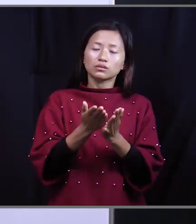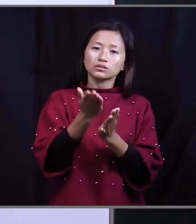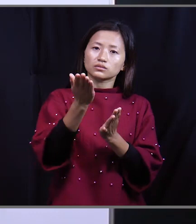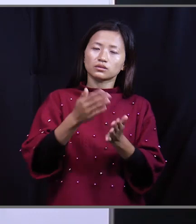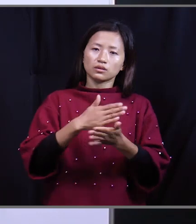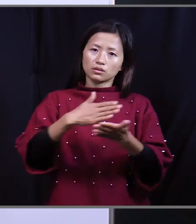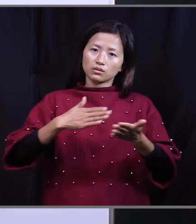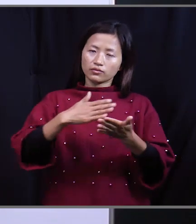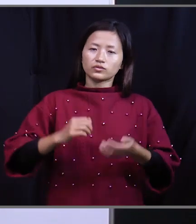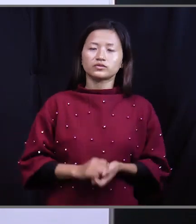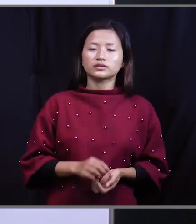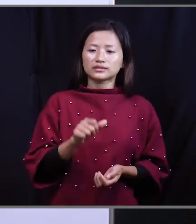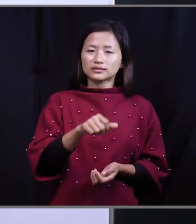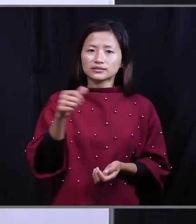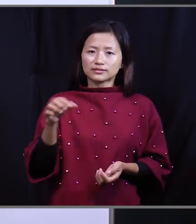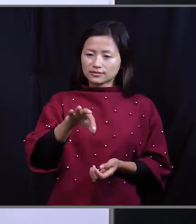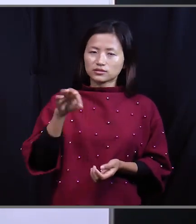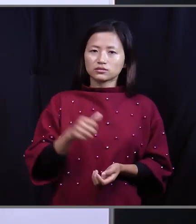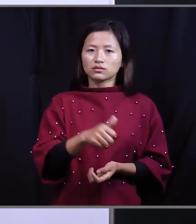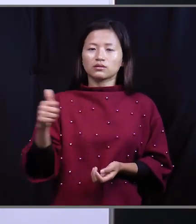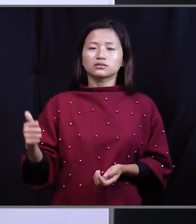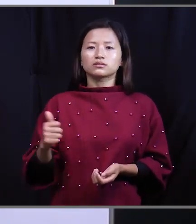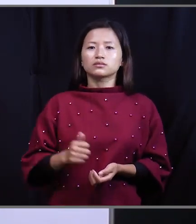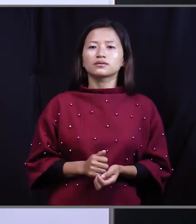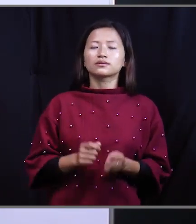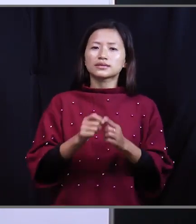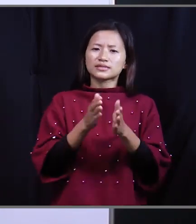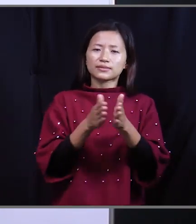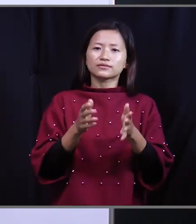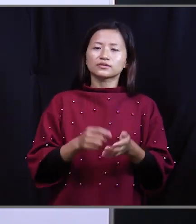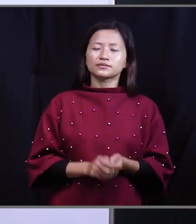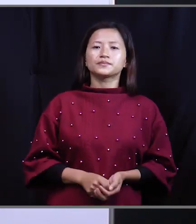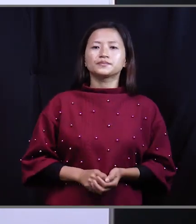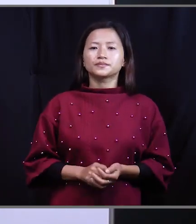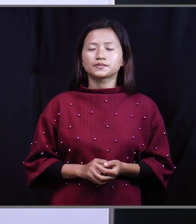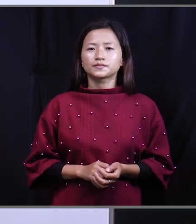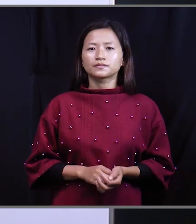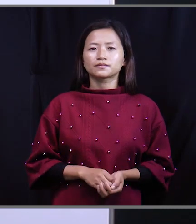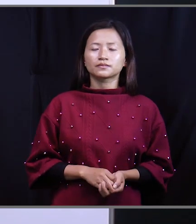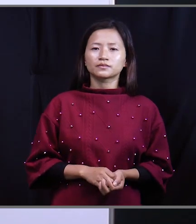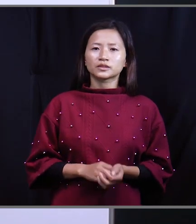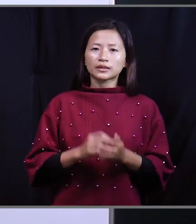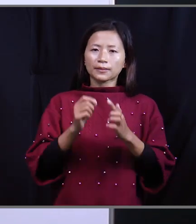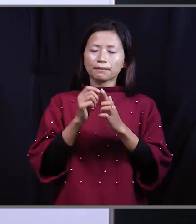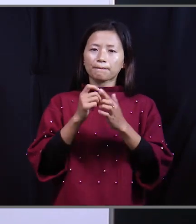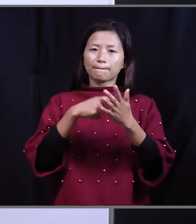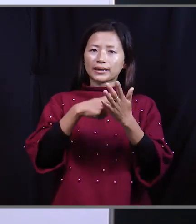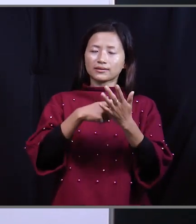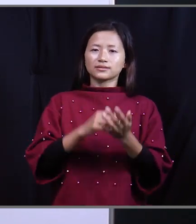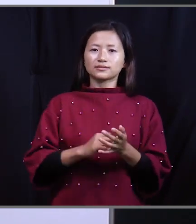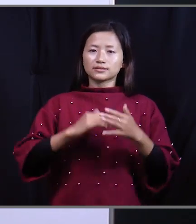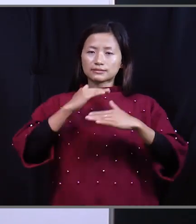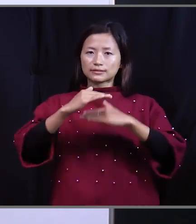the strands, they cross over each other. So there's a specific reason why they're crossing each other, okay? So in this pachytene stage, you will